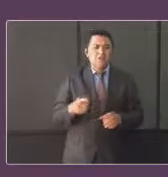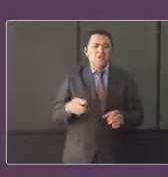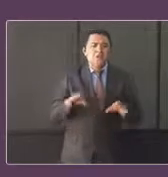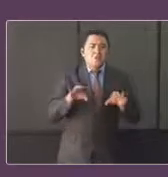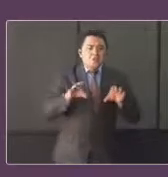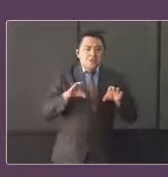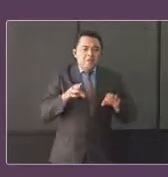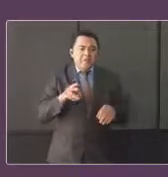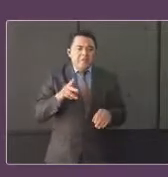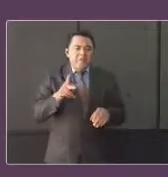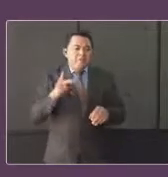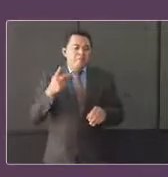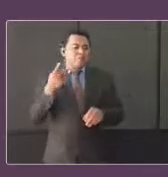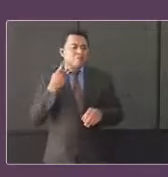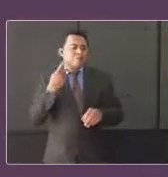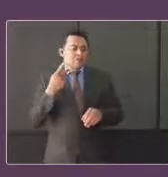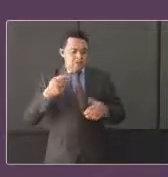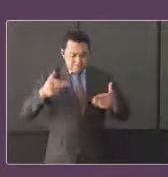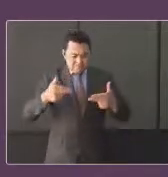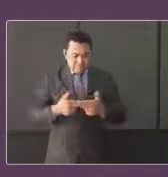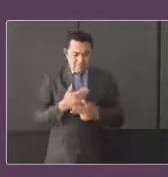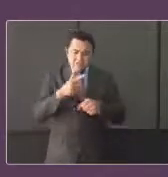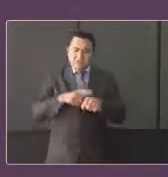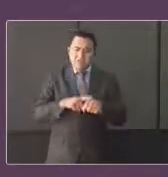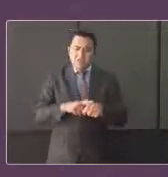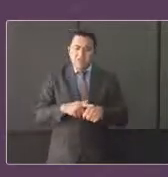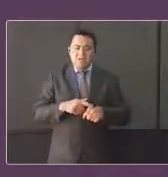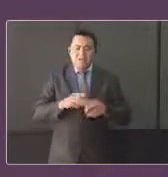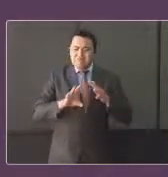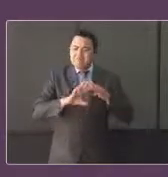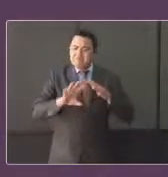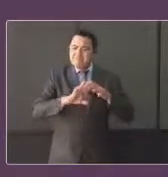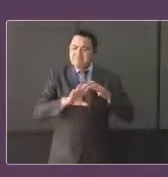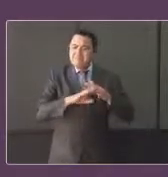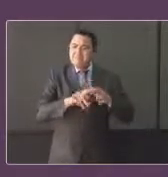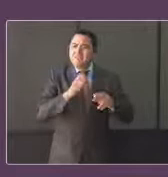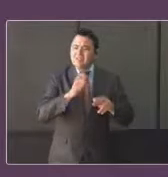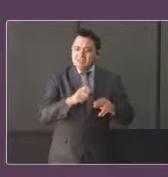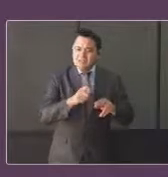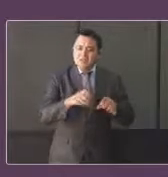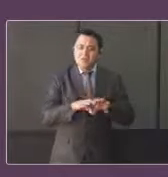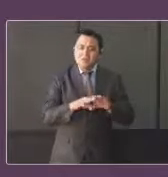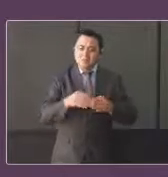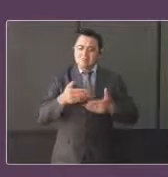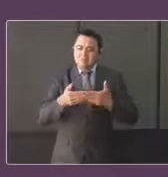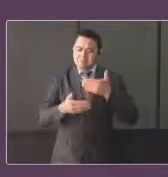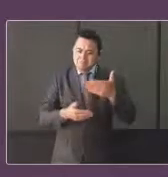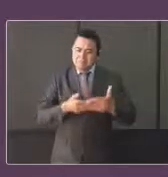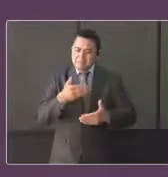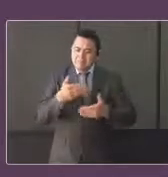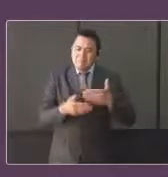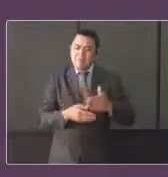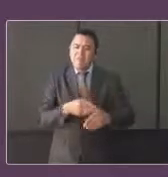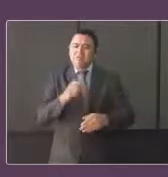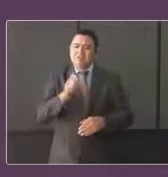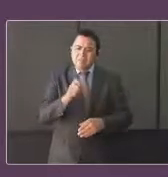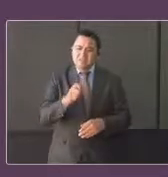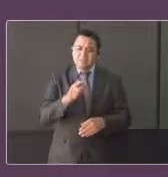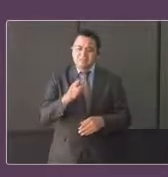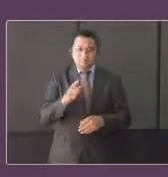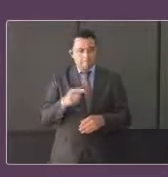Programmatic actions have to do with the development of national migration policies, but this is not